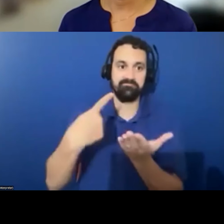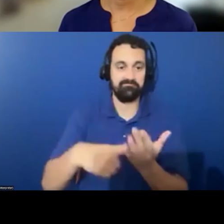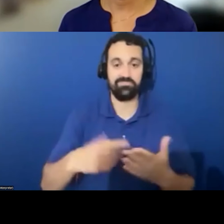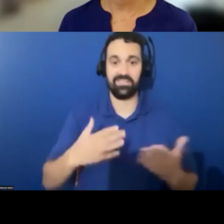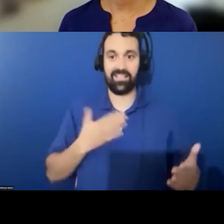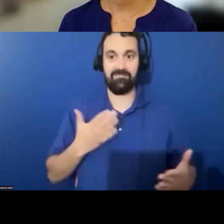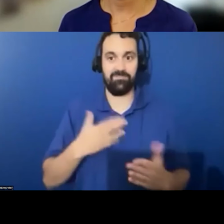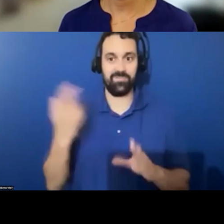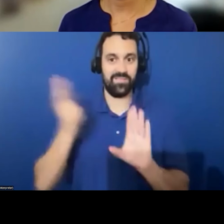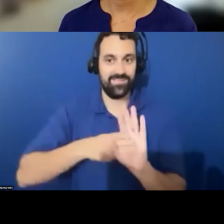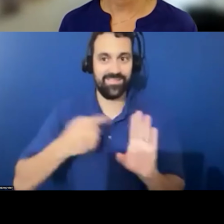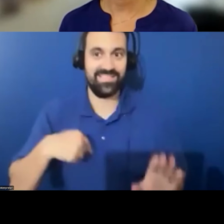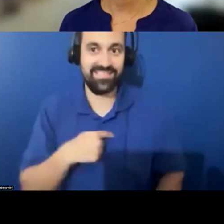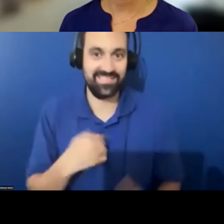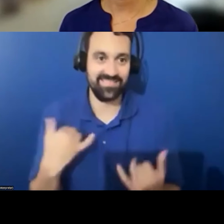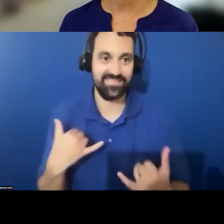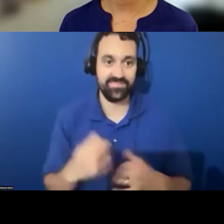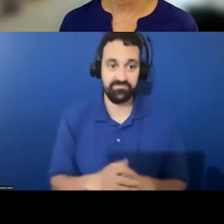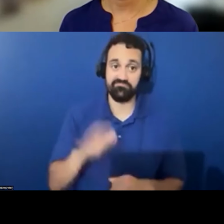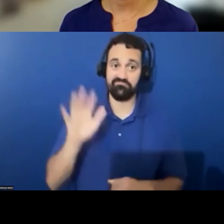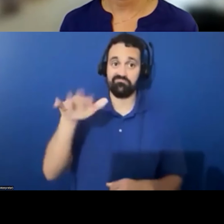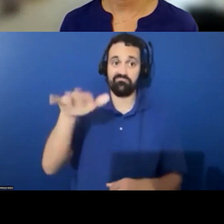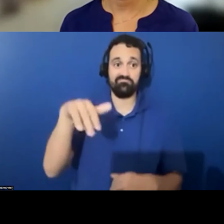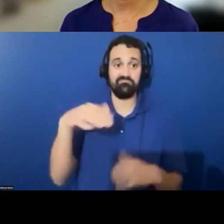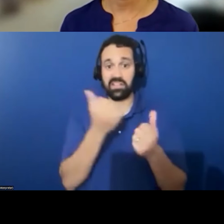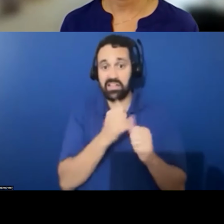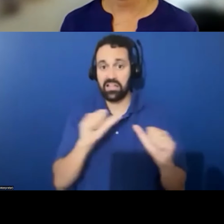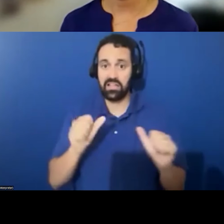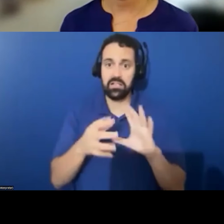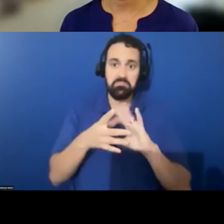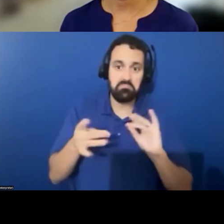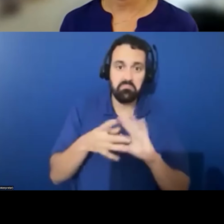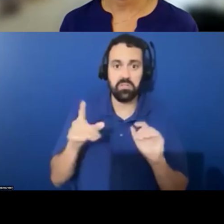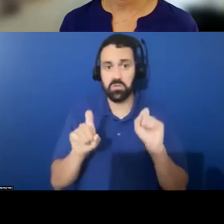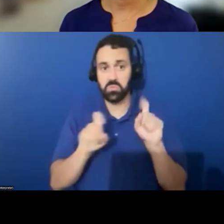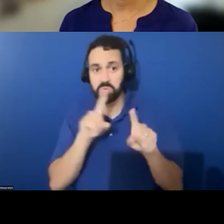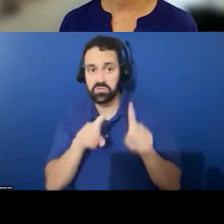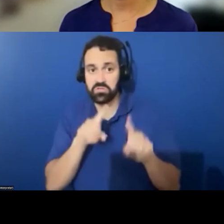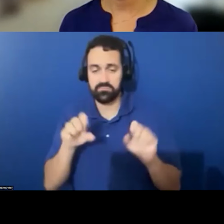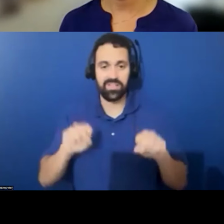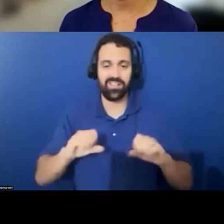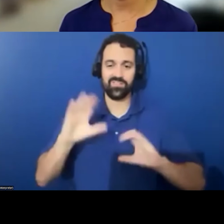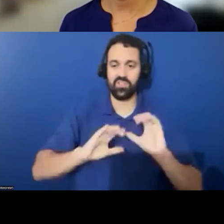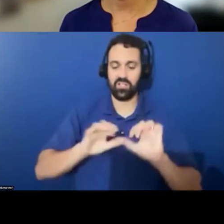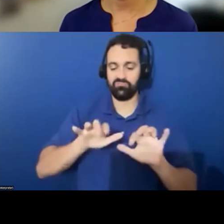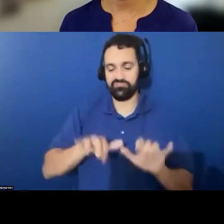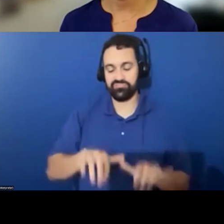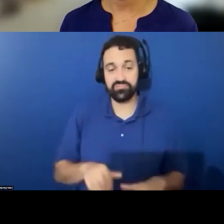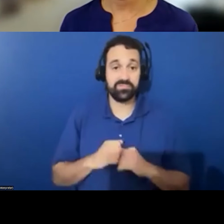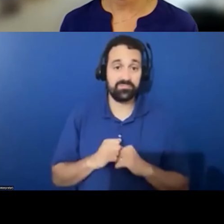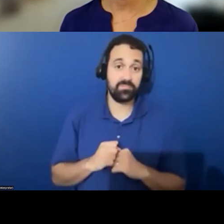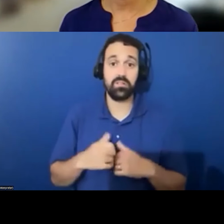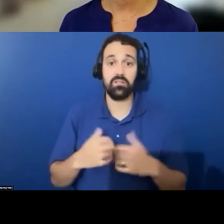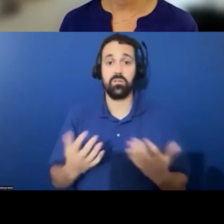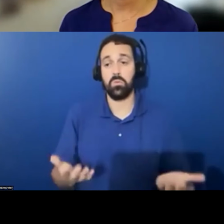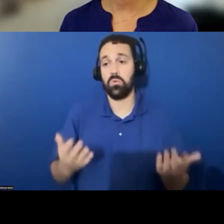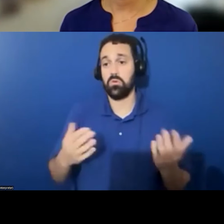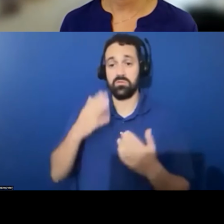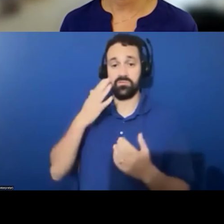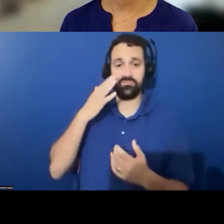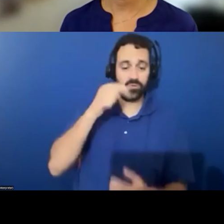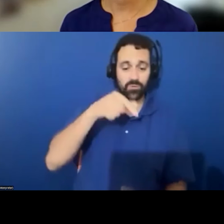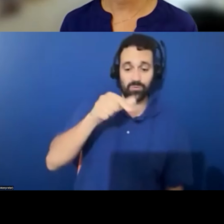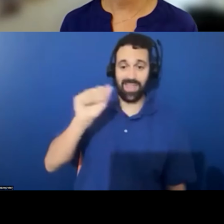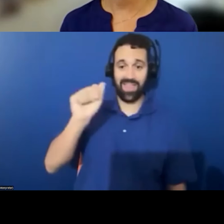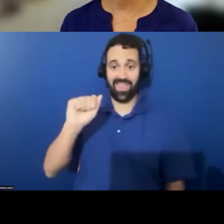us. Just a reminder, any comments, any questions can be directed to the chat or to the question and answer section so that we